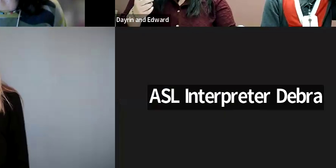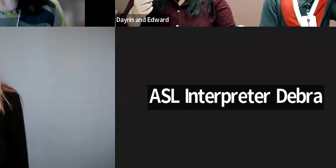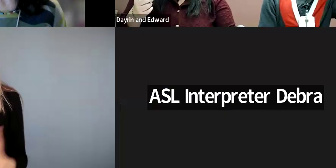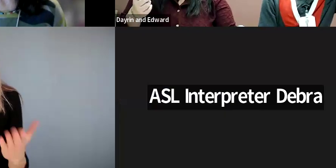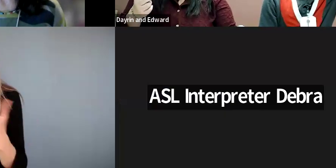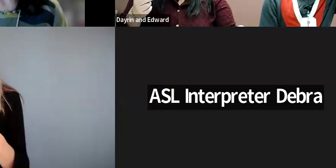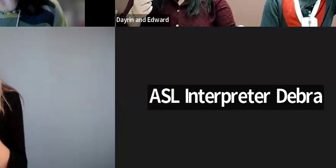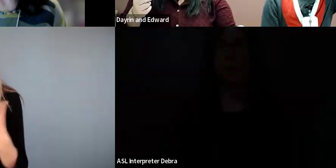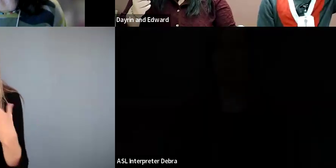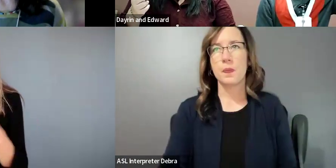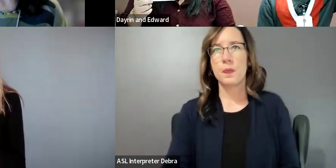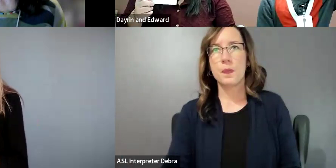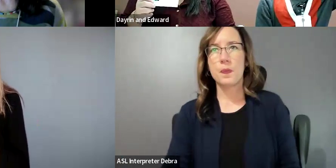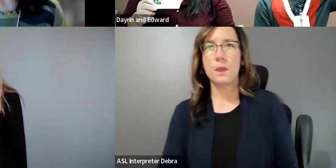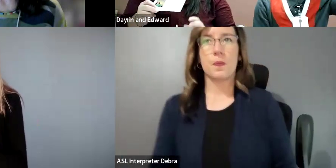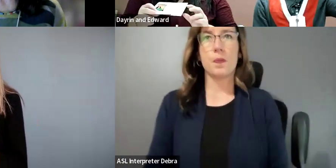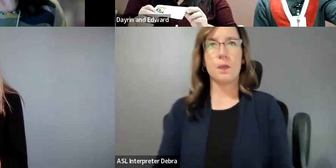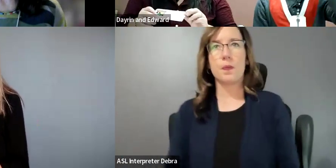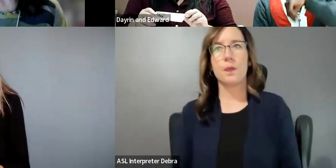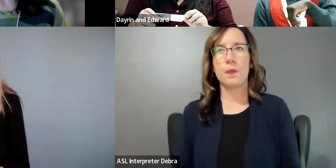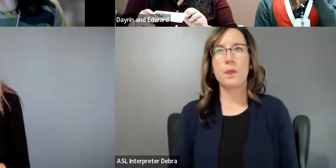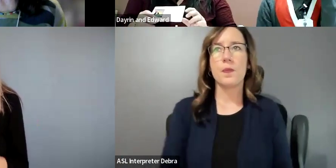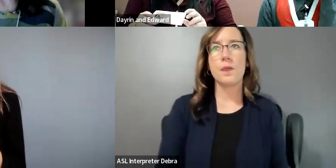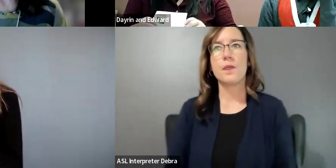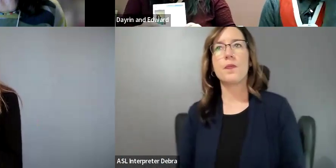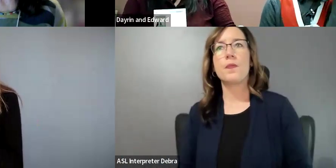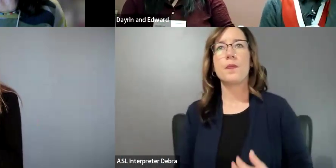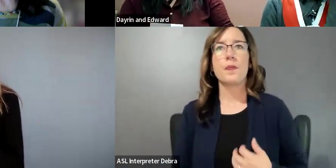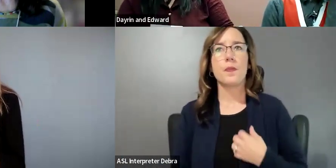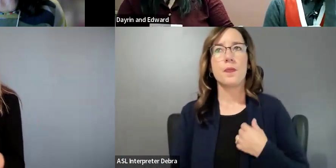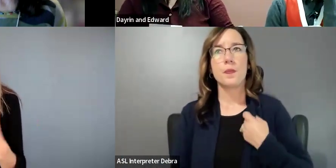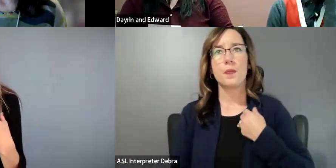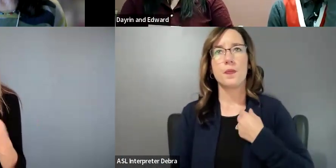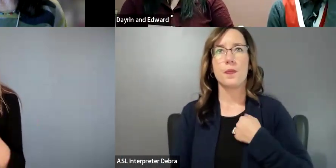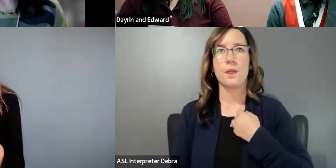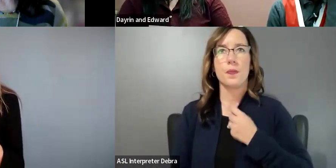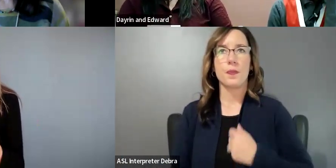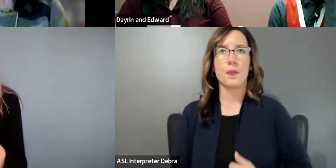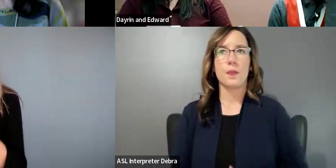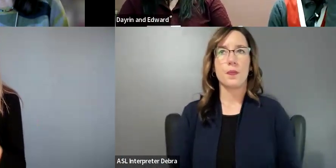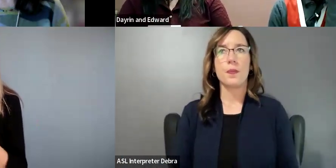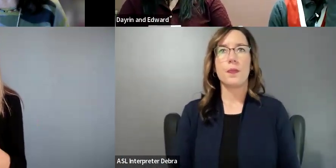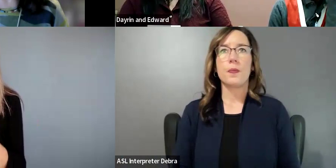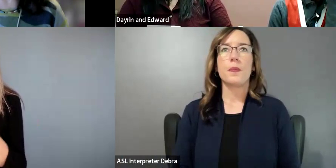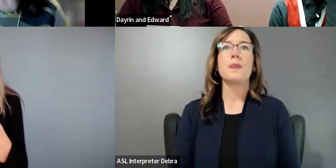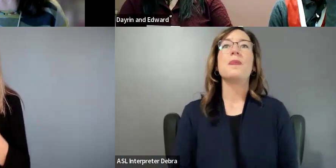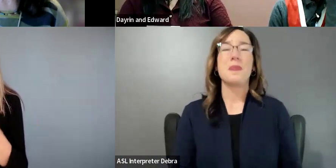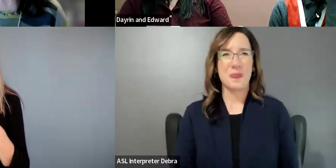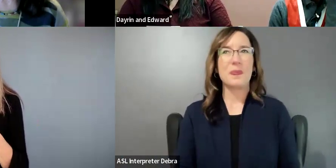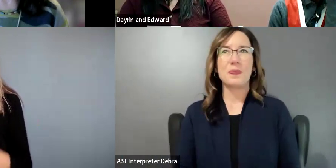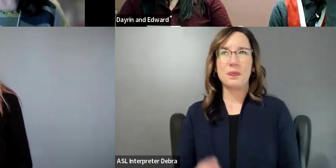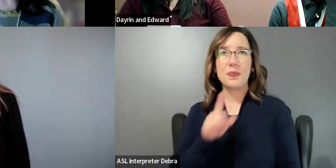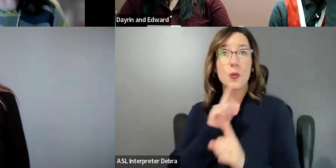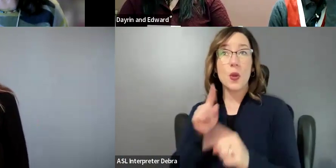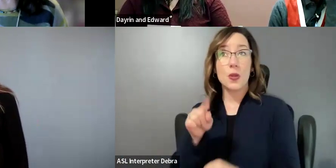your healthcare, any other appointments we do, healthcare team. And to answer your question, Brooke, we are